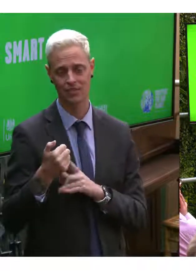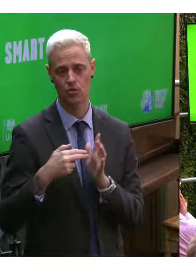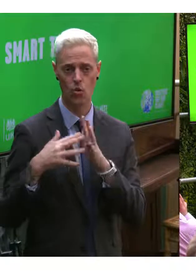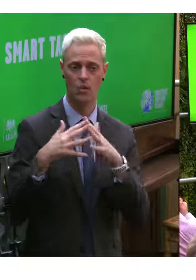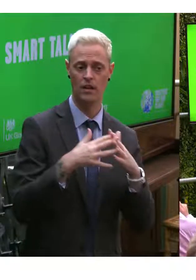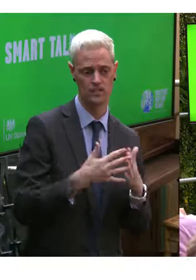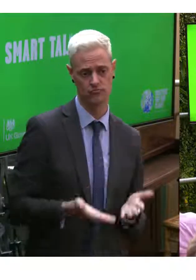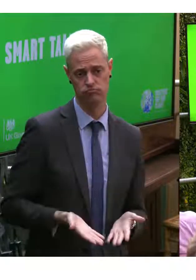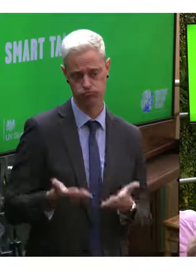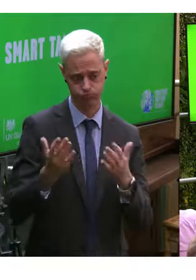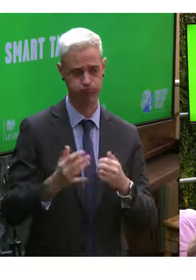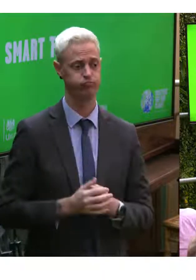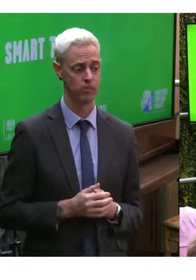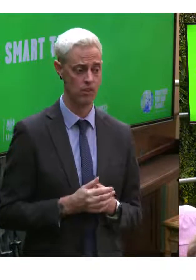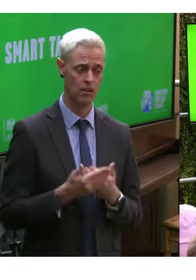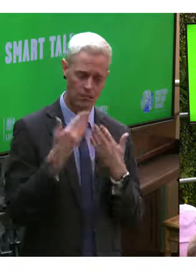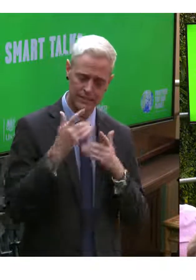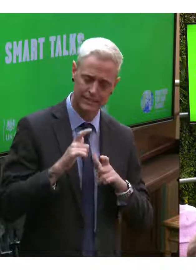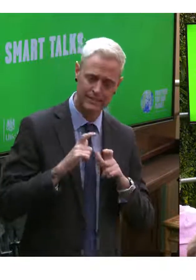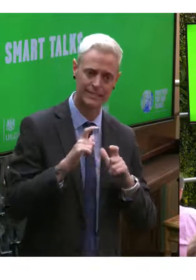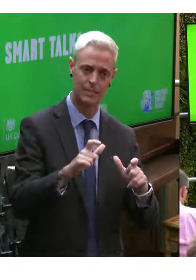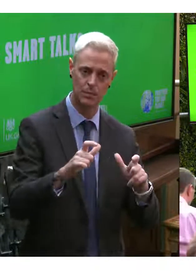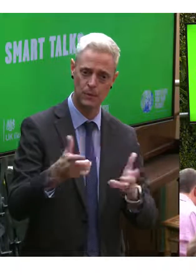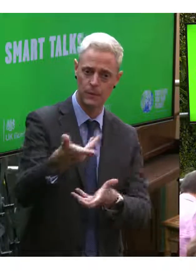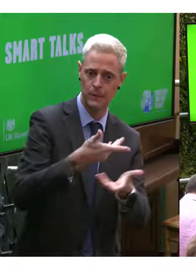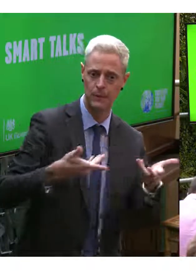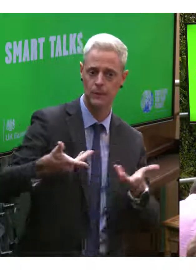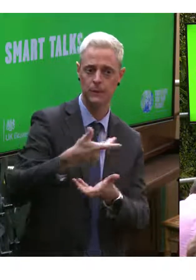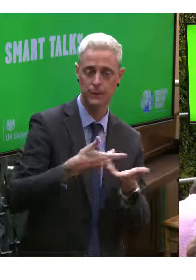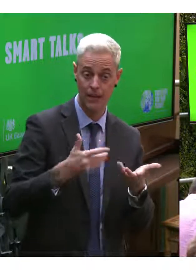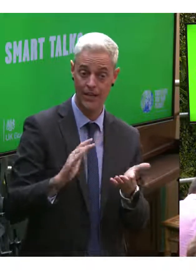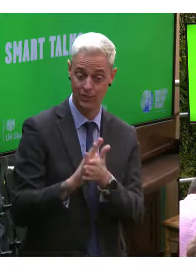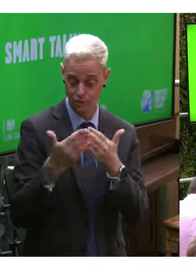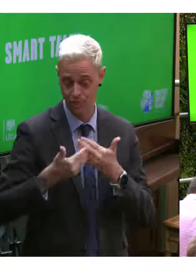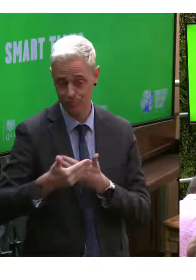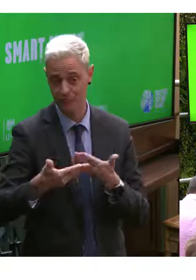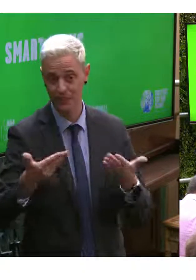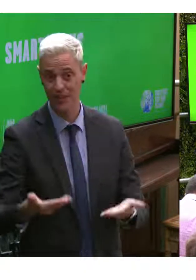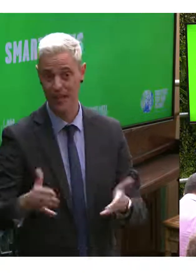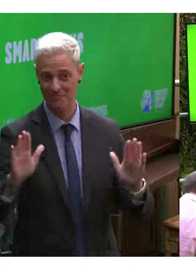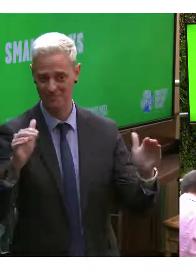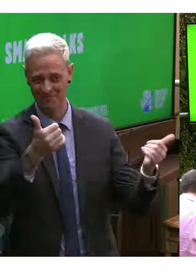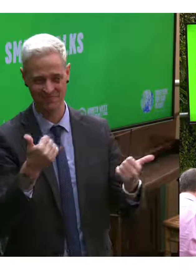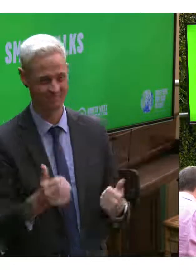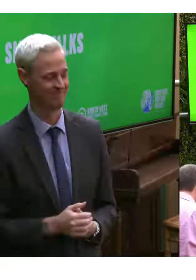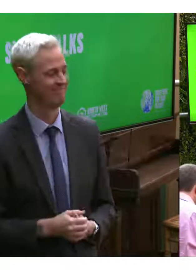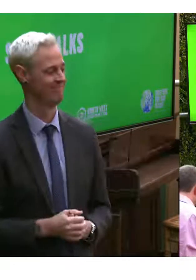to be used. Please keep this conversation going and have a wonderful rest of your day. Take care.